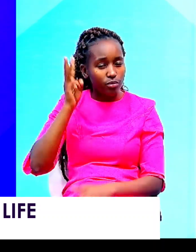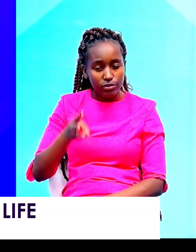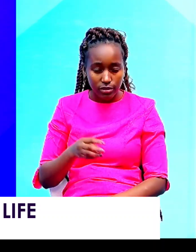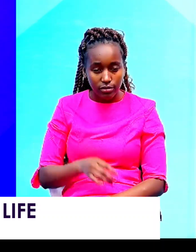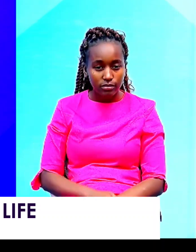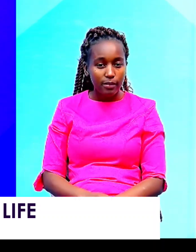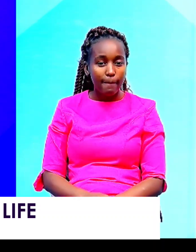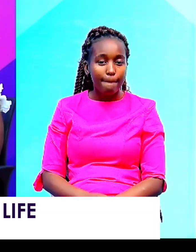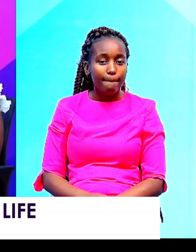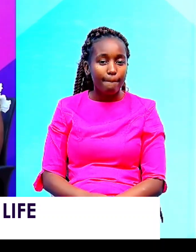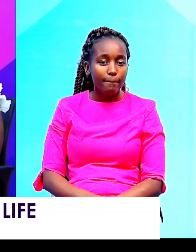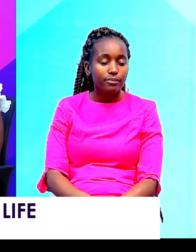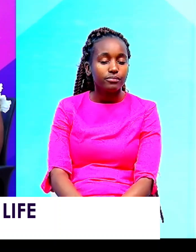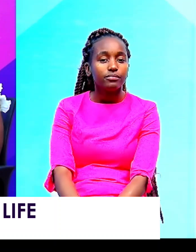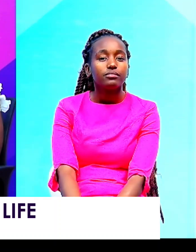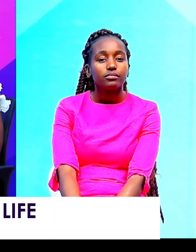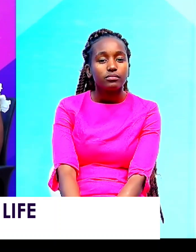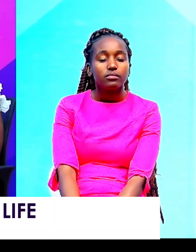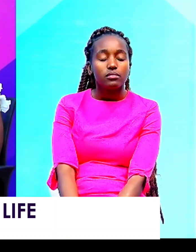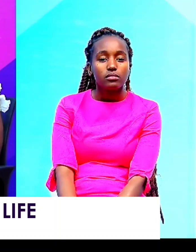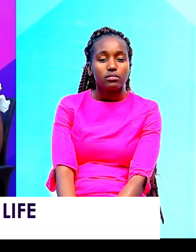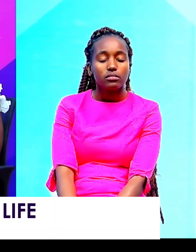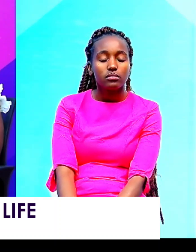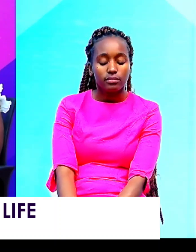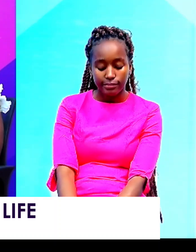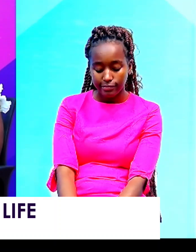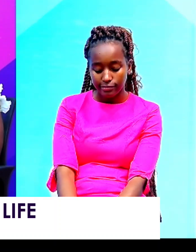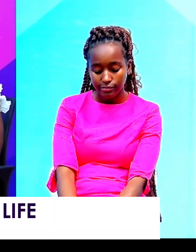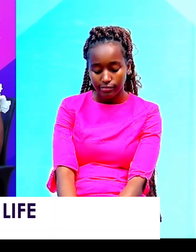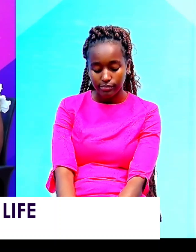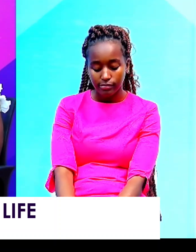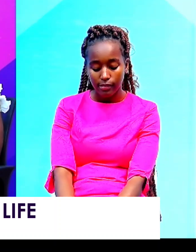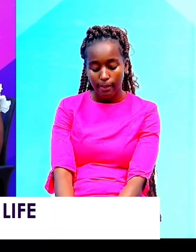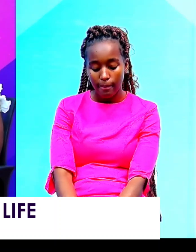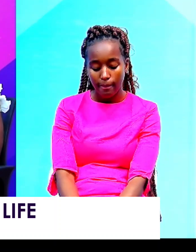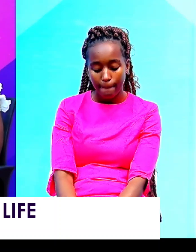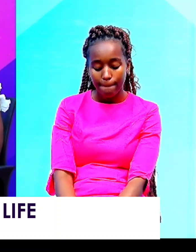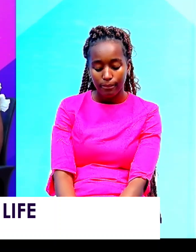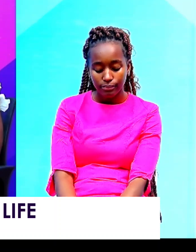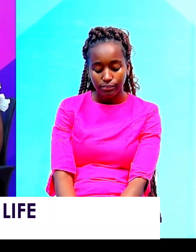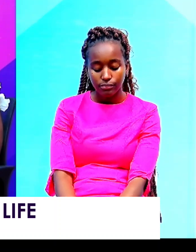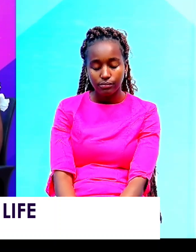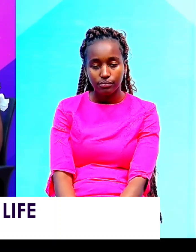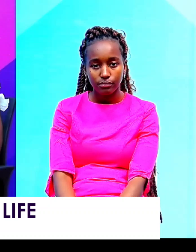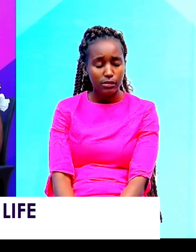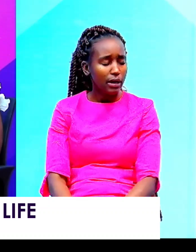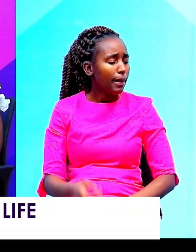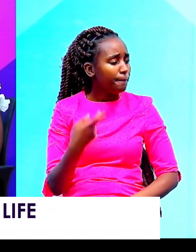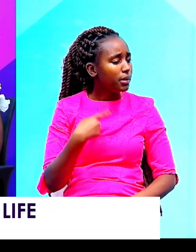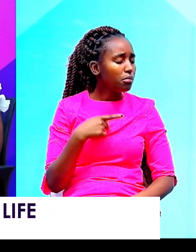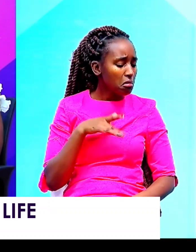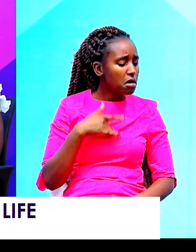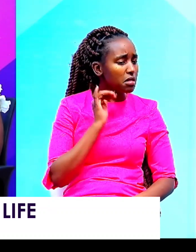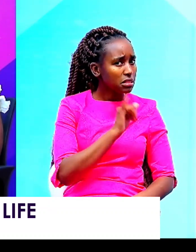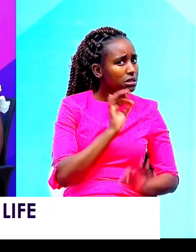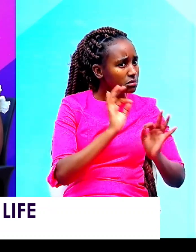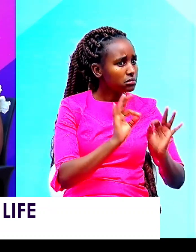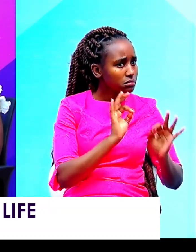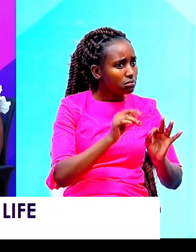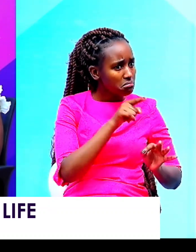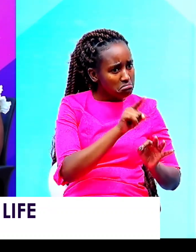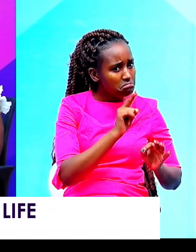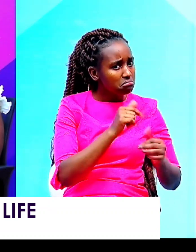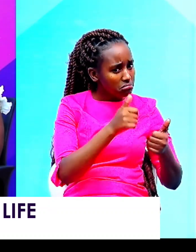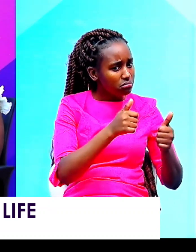for him. That's something they really enjoy. You know, when he introduced it. He is a hero of the children. He